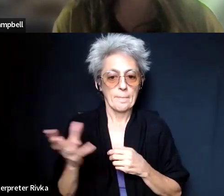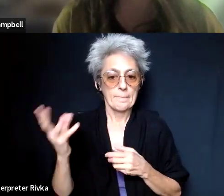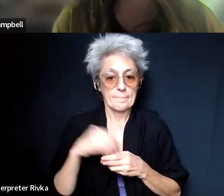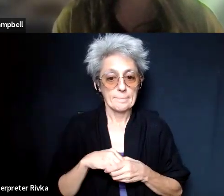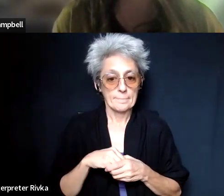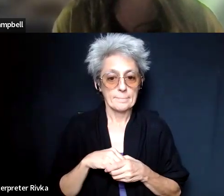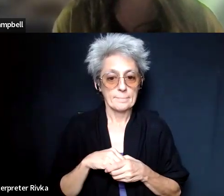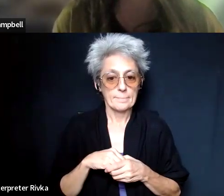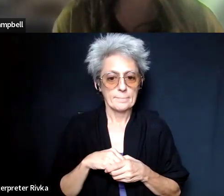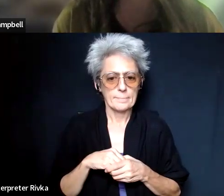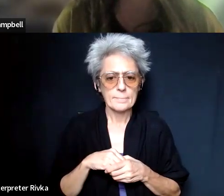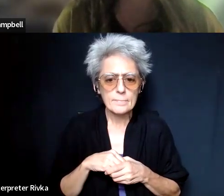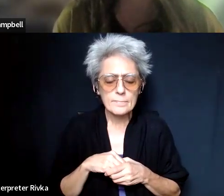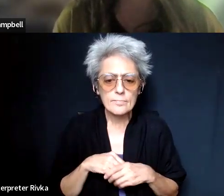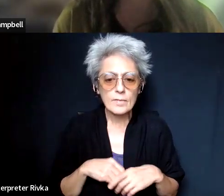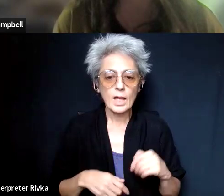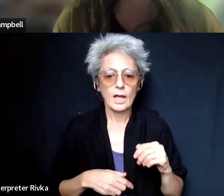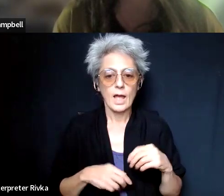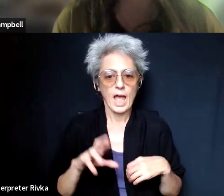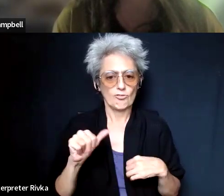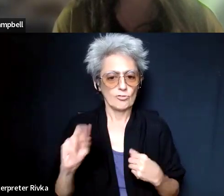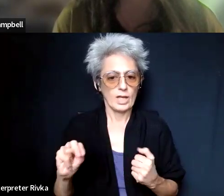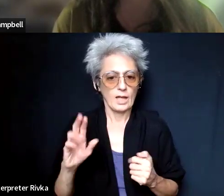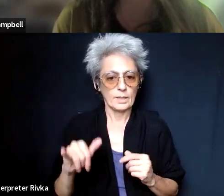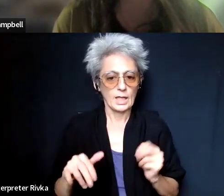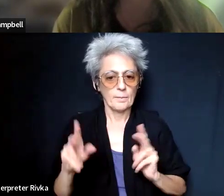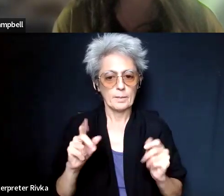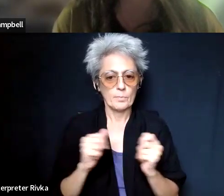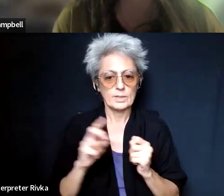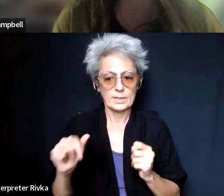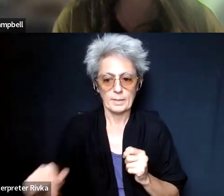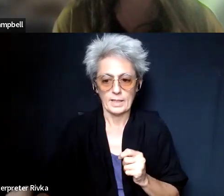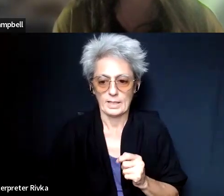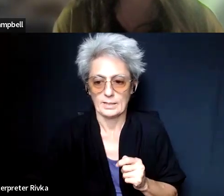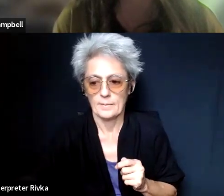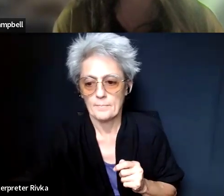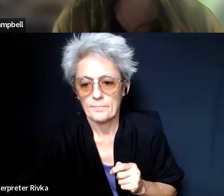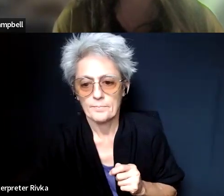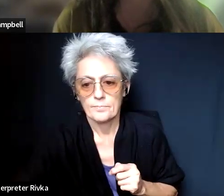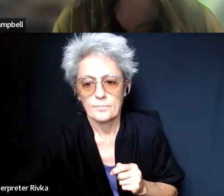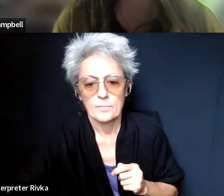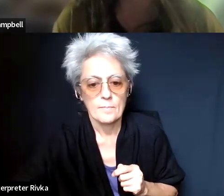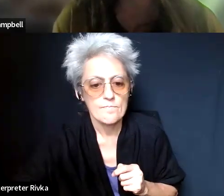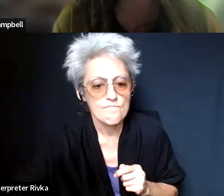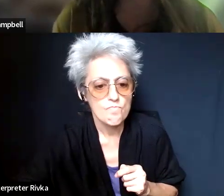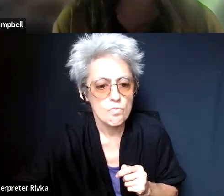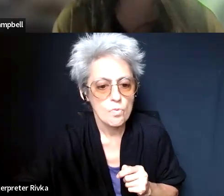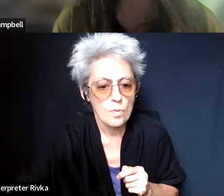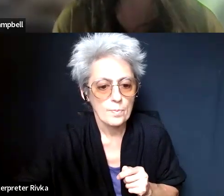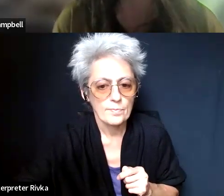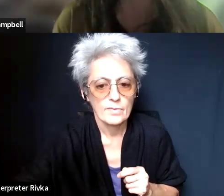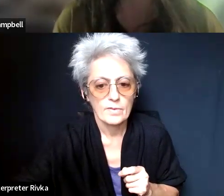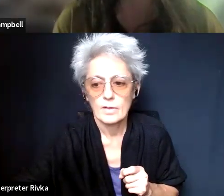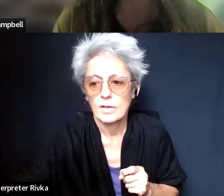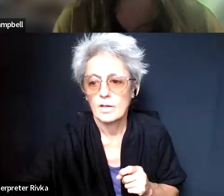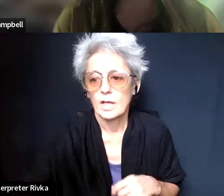and ran by people with disabilities. So we really believe that if our organization is ran